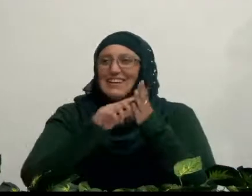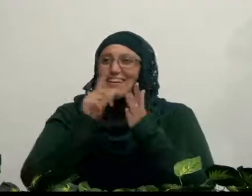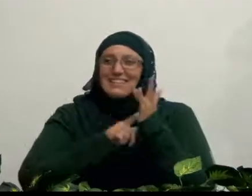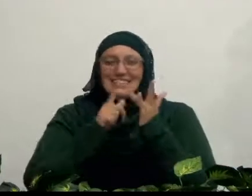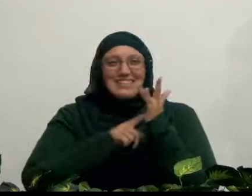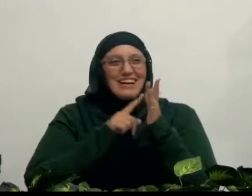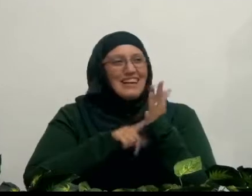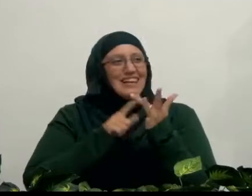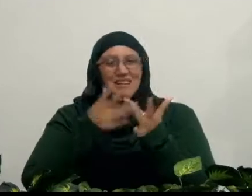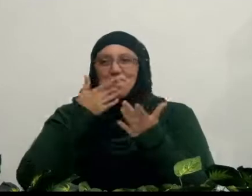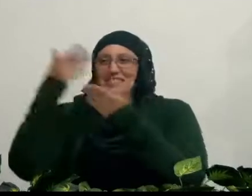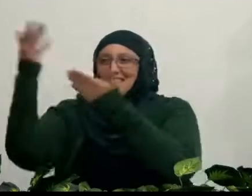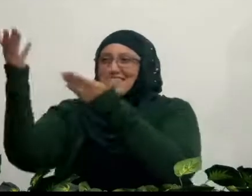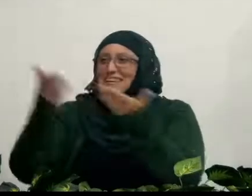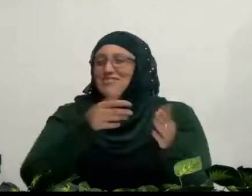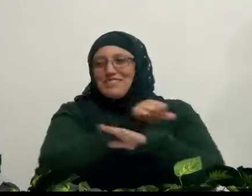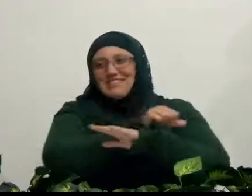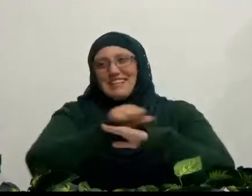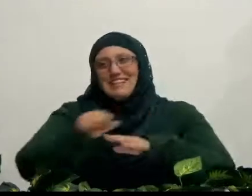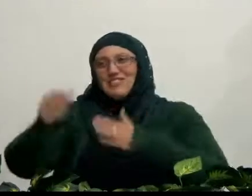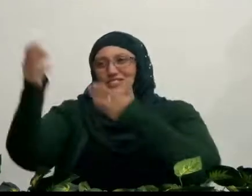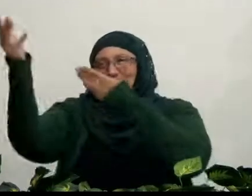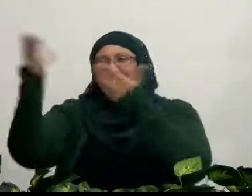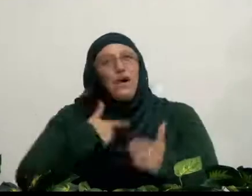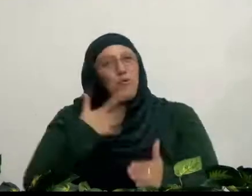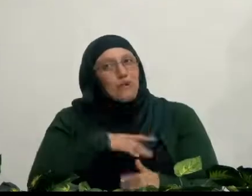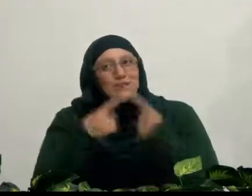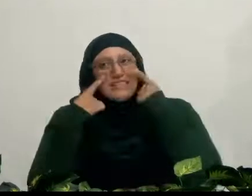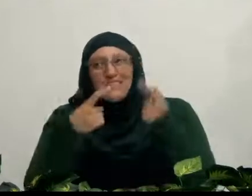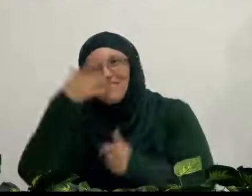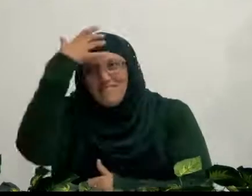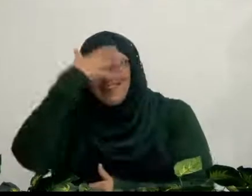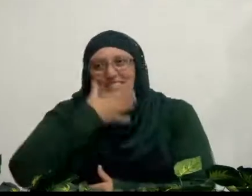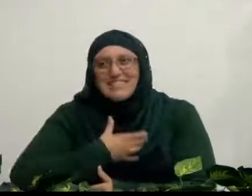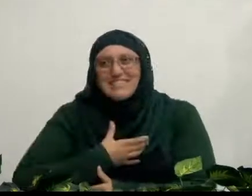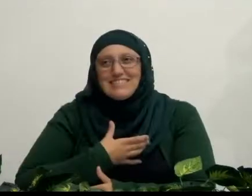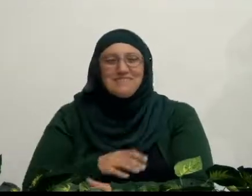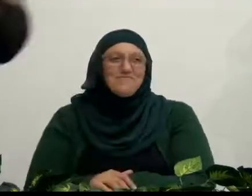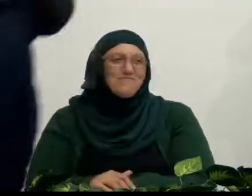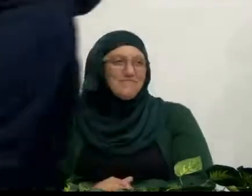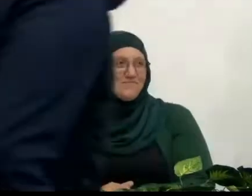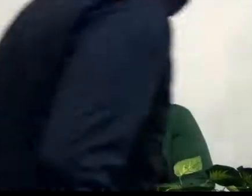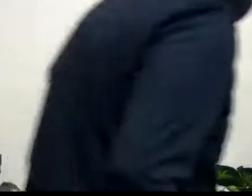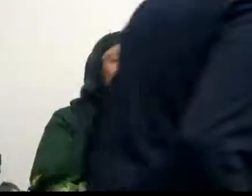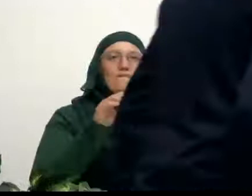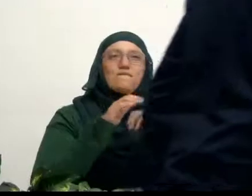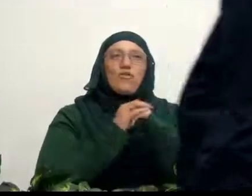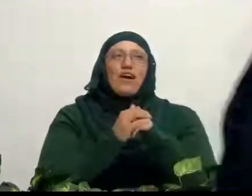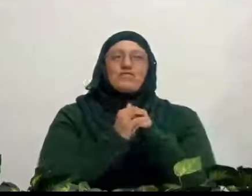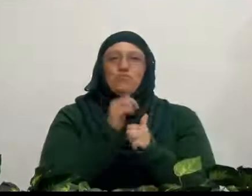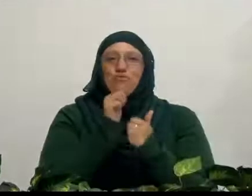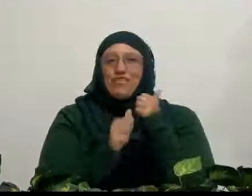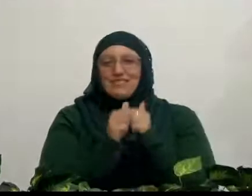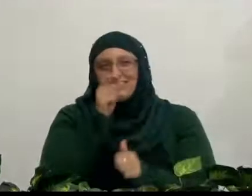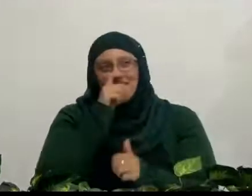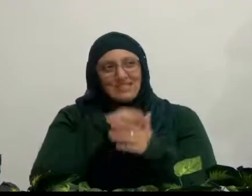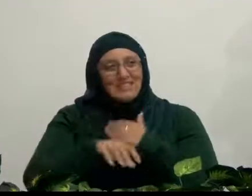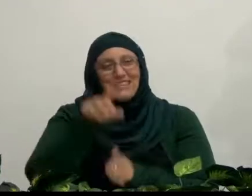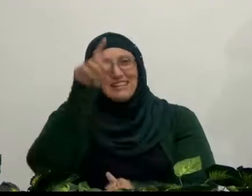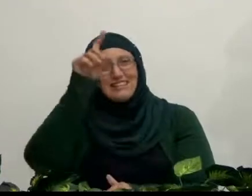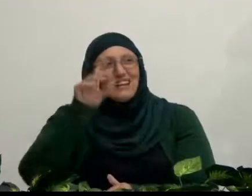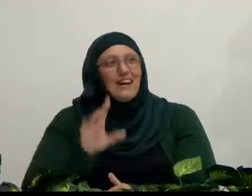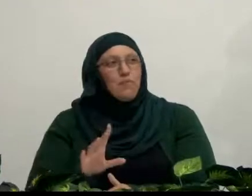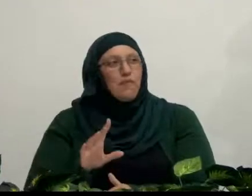please come to the stage or somewhere that I can see you? Your friends, your brothers and sisters in Islam and Iman,